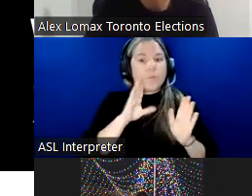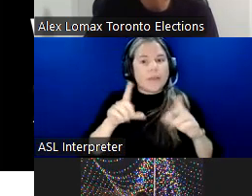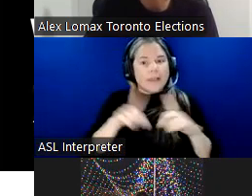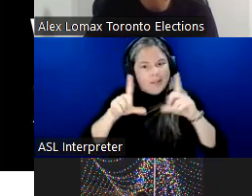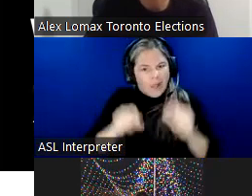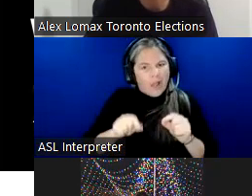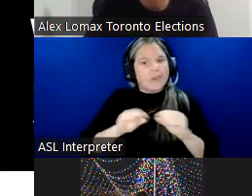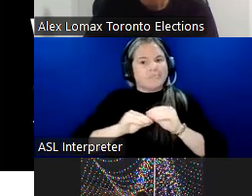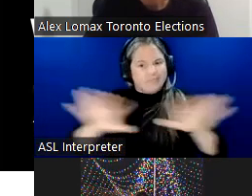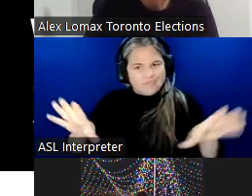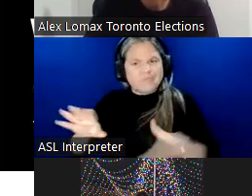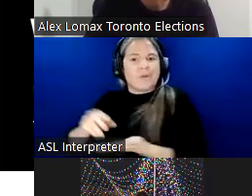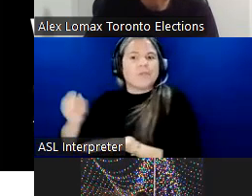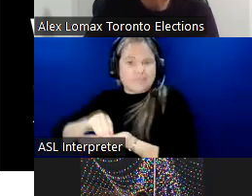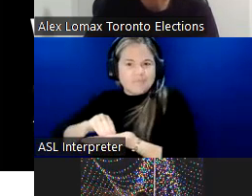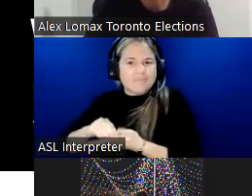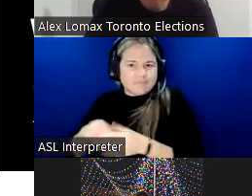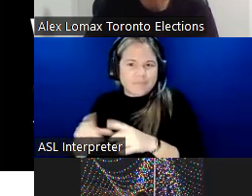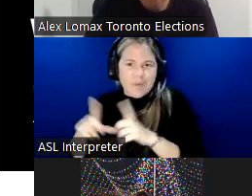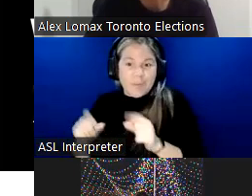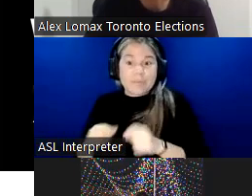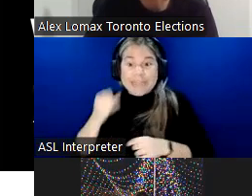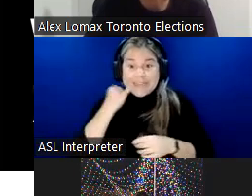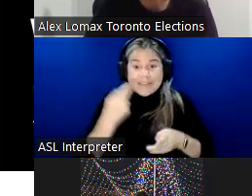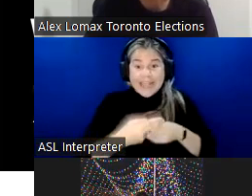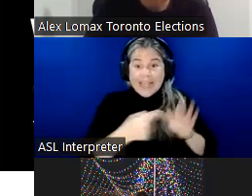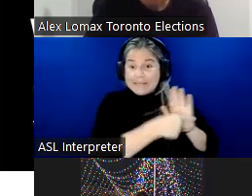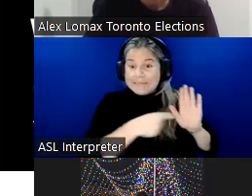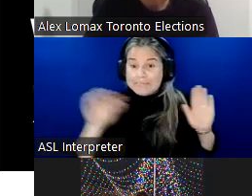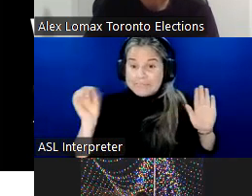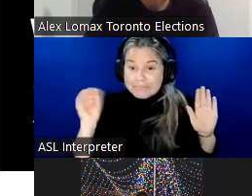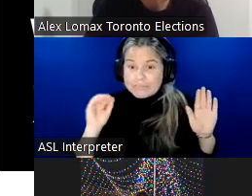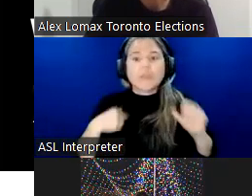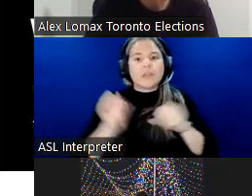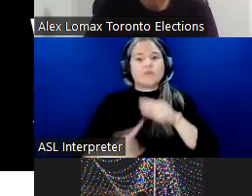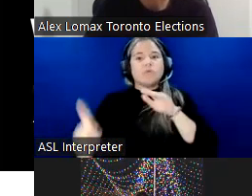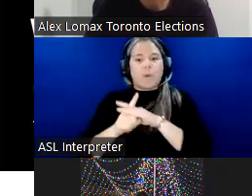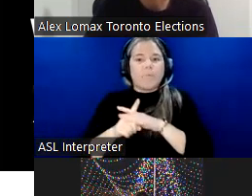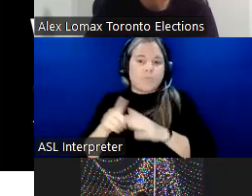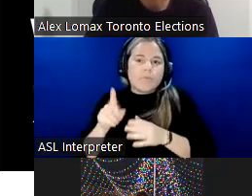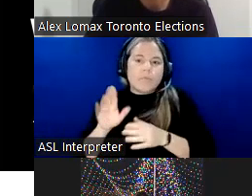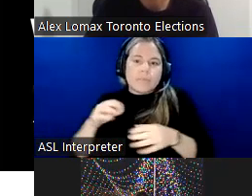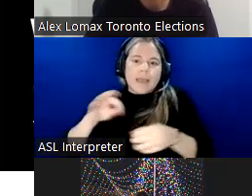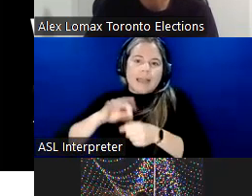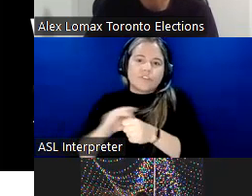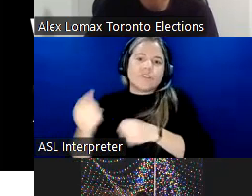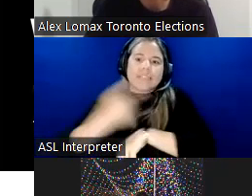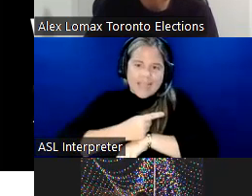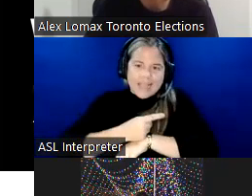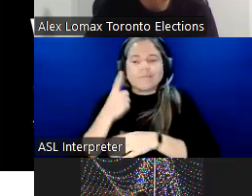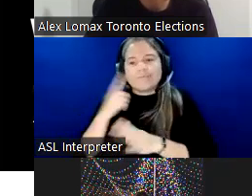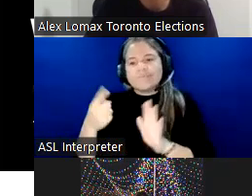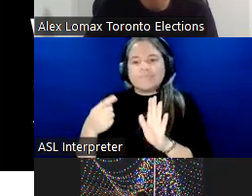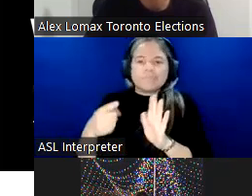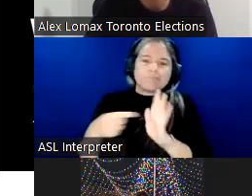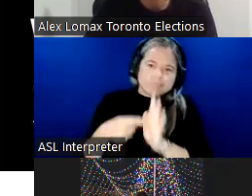the list, you can still vote. You'll need to fill out a form at your voting place on election day. Being on the list helps speed up your time spent in the voting place, and you're